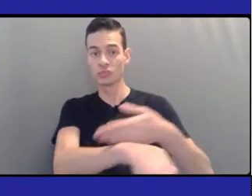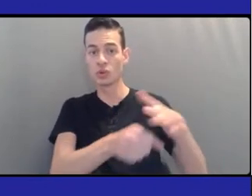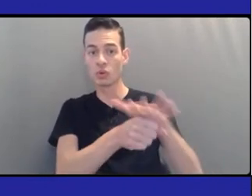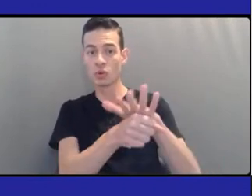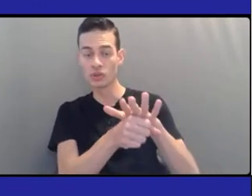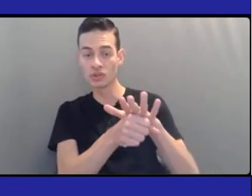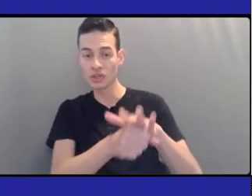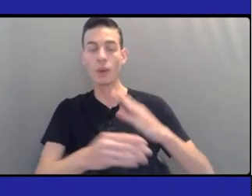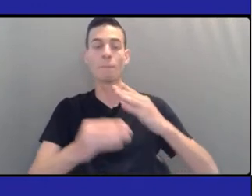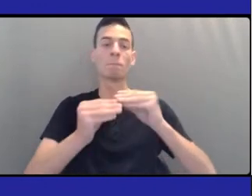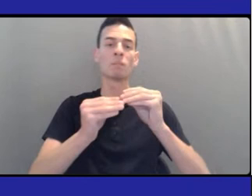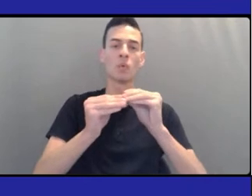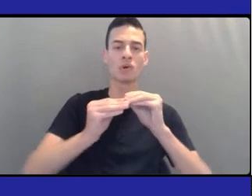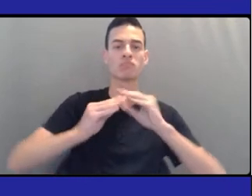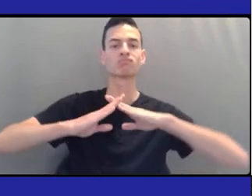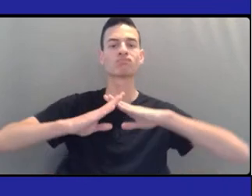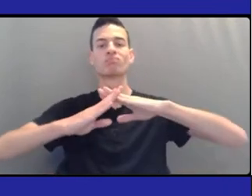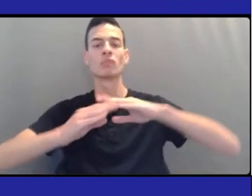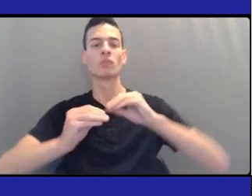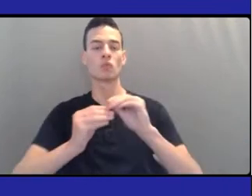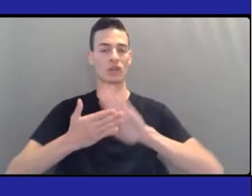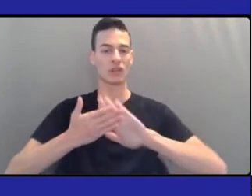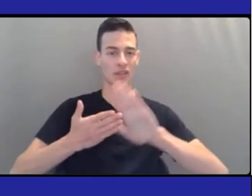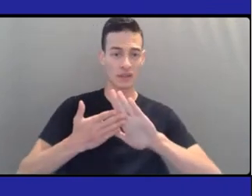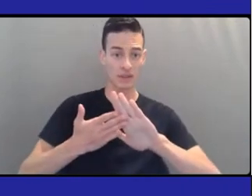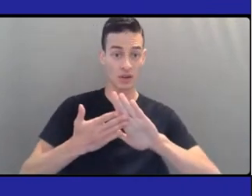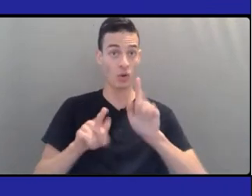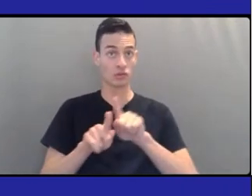prevention measures and increased volumes.